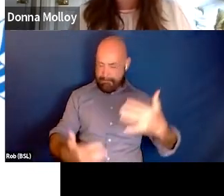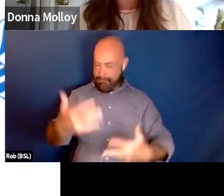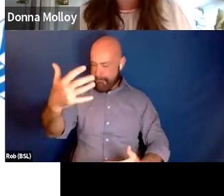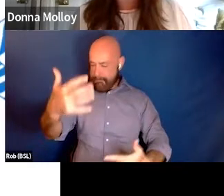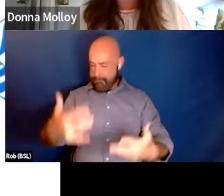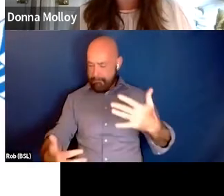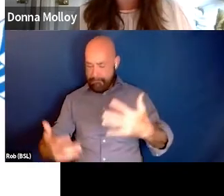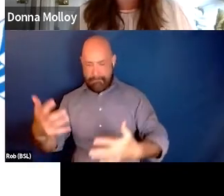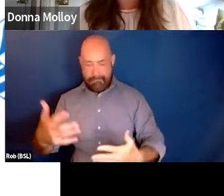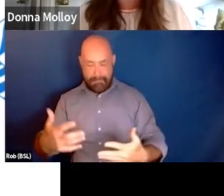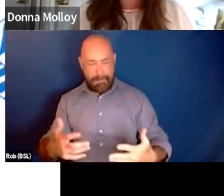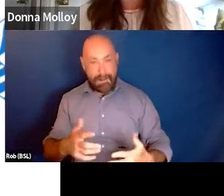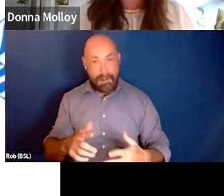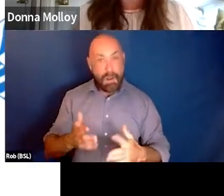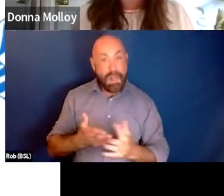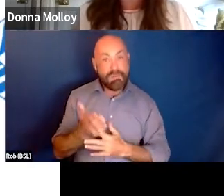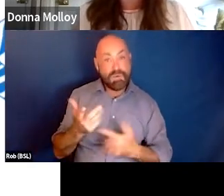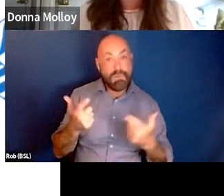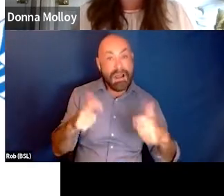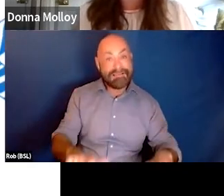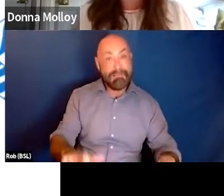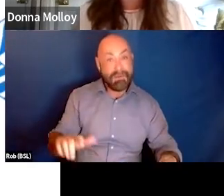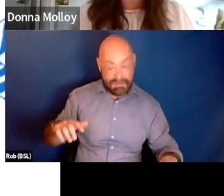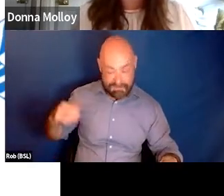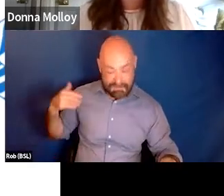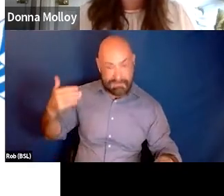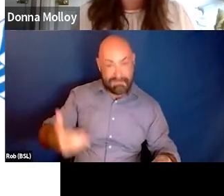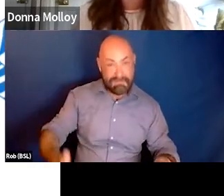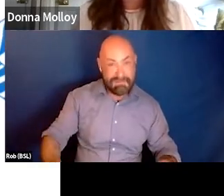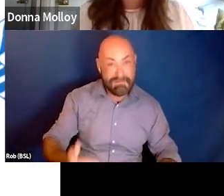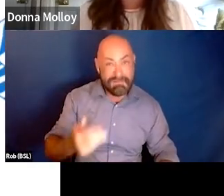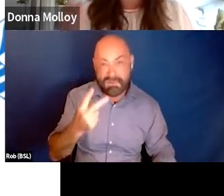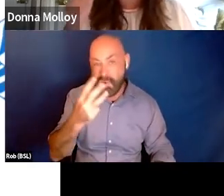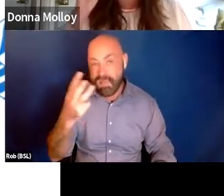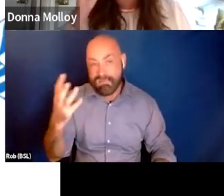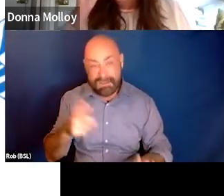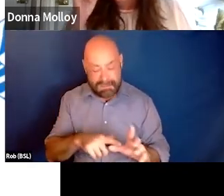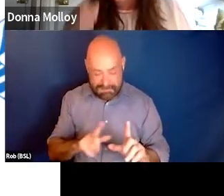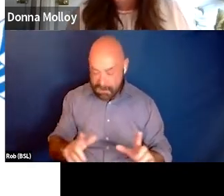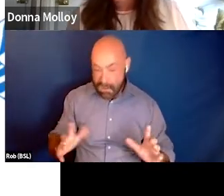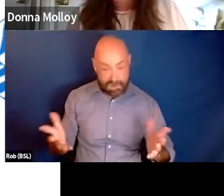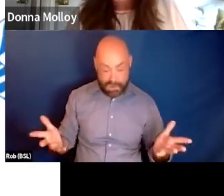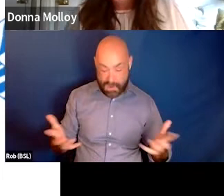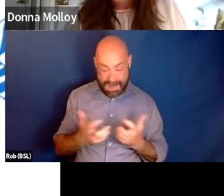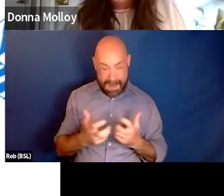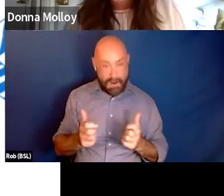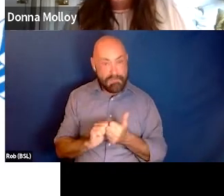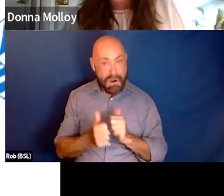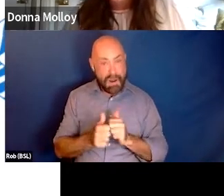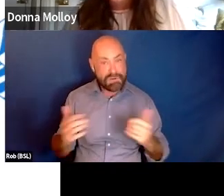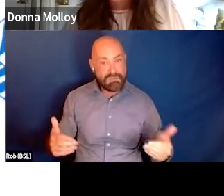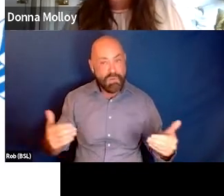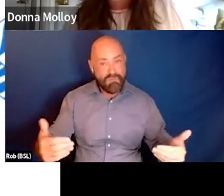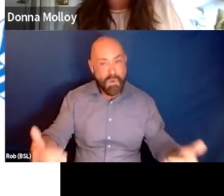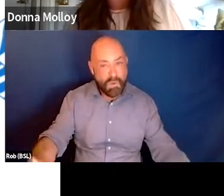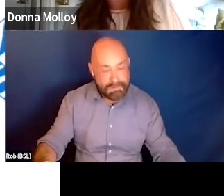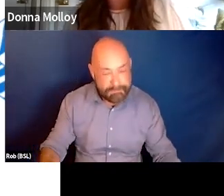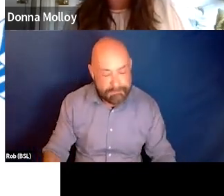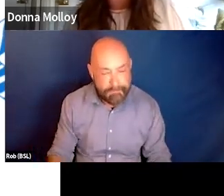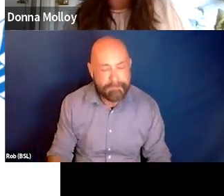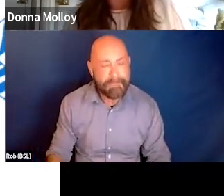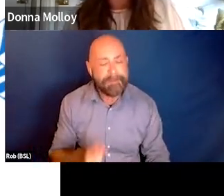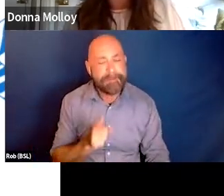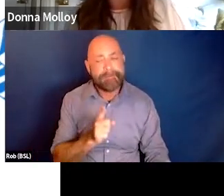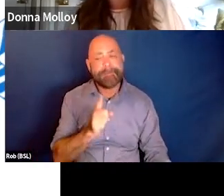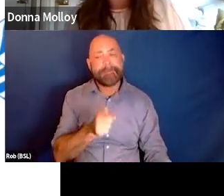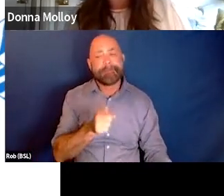the course of the pandemic, and what that might mean for how partners collectively want to move forward. Another point is that